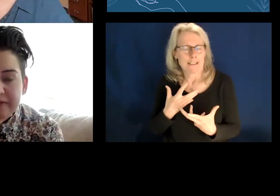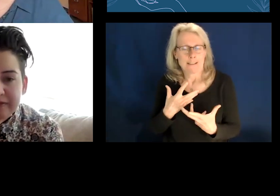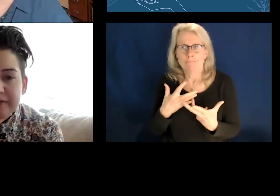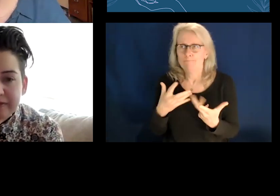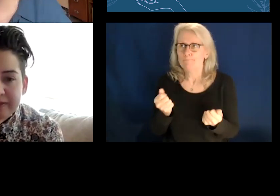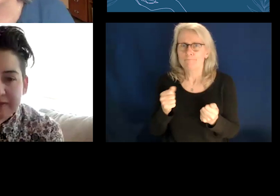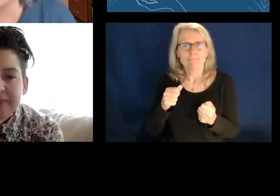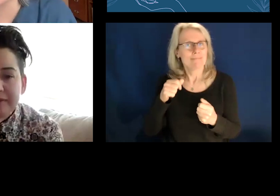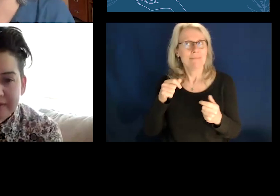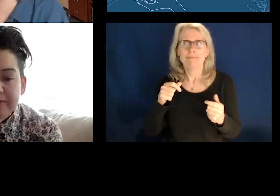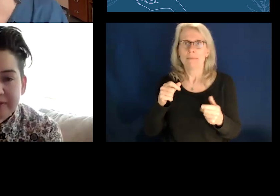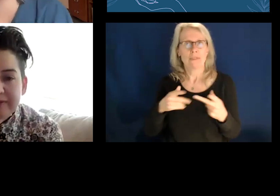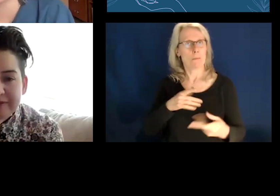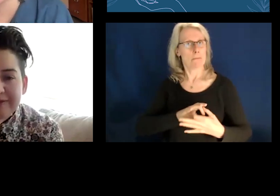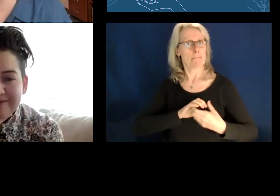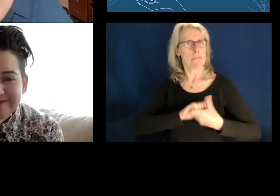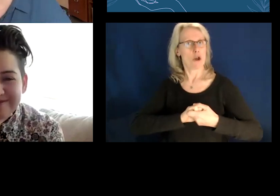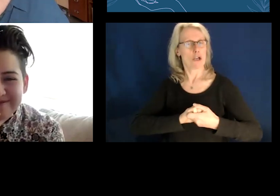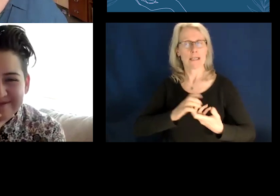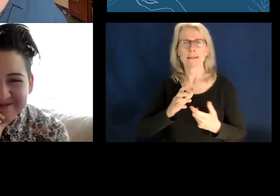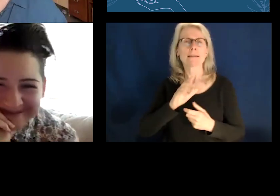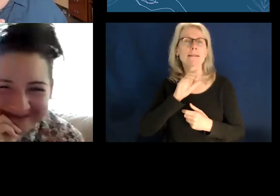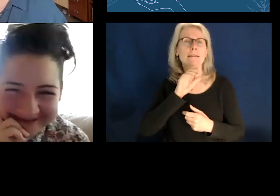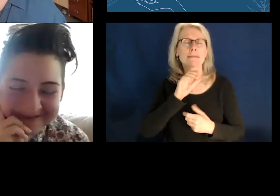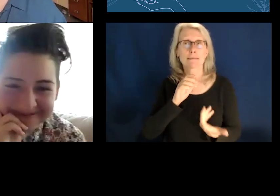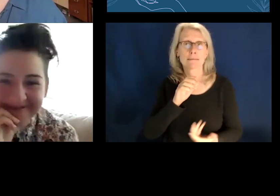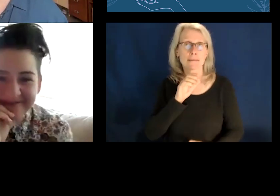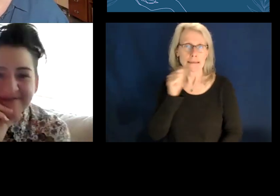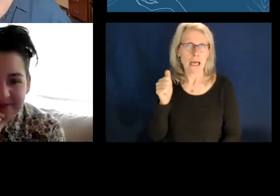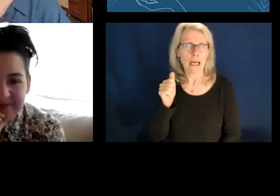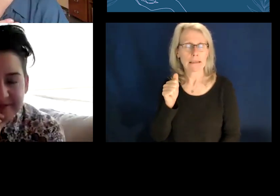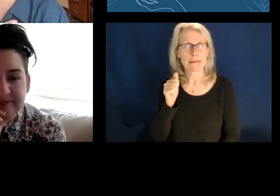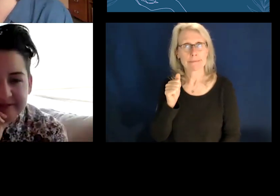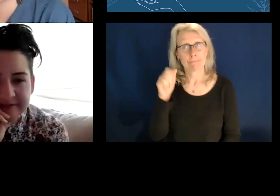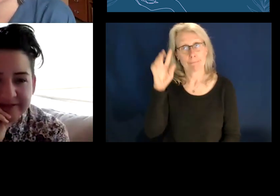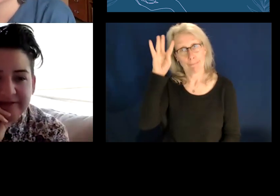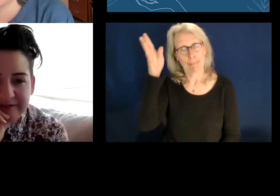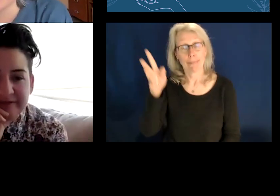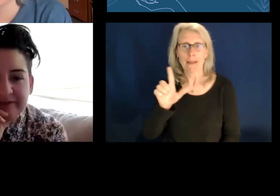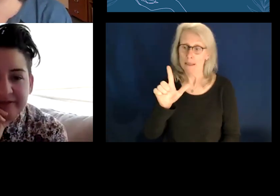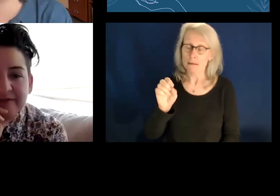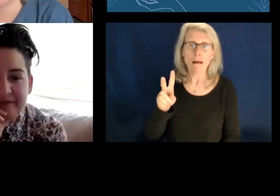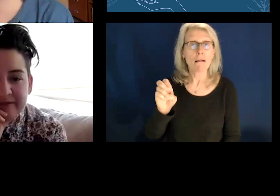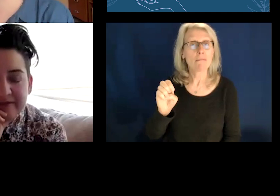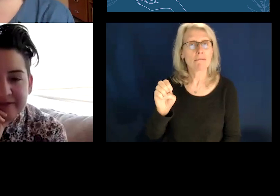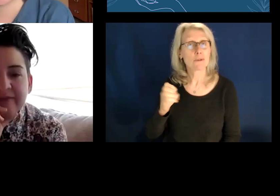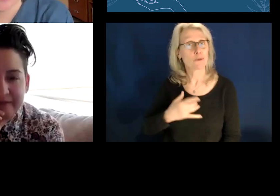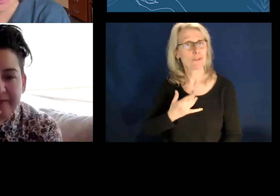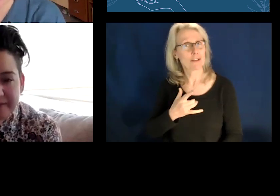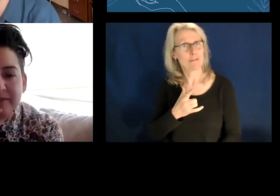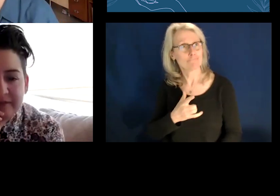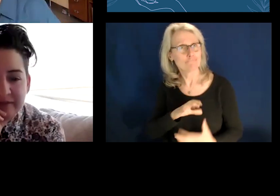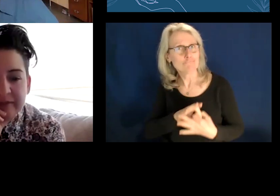room or love. And it's not cheesy. Yeah. I think that is a real fundamental thing, is the idea of feeling love and belonging